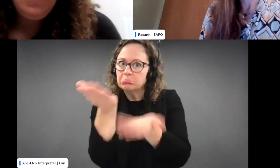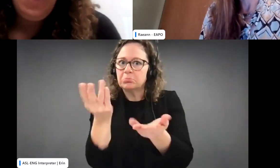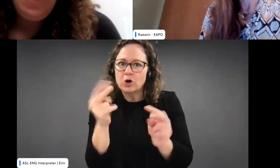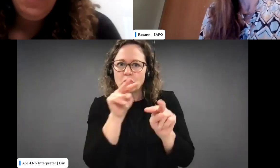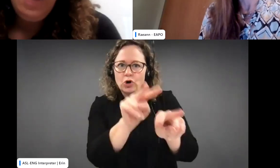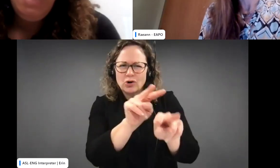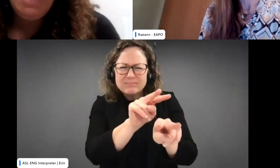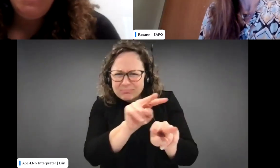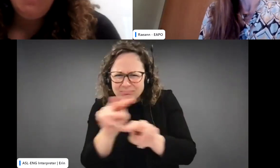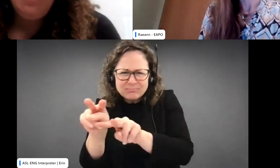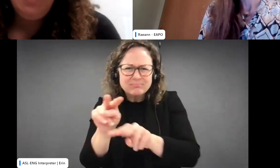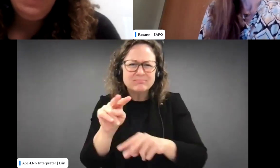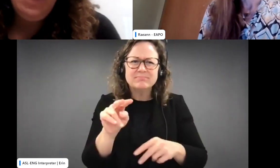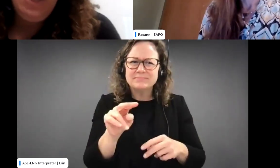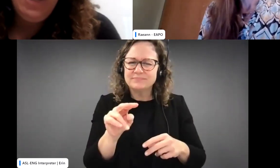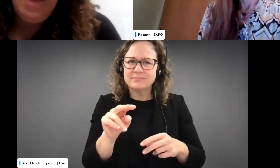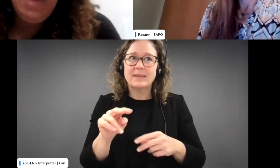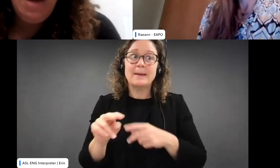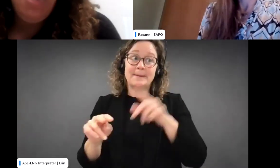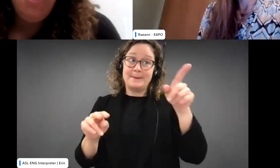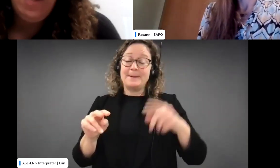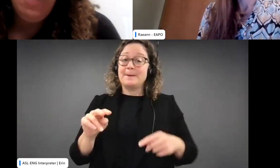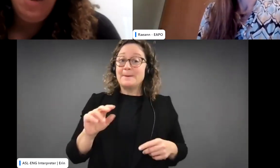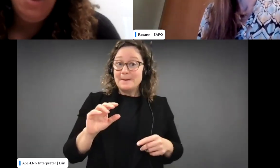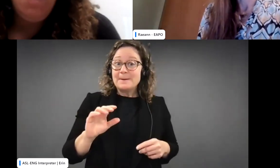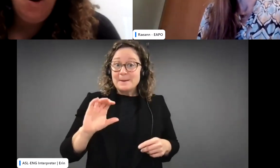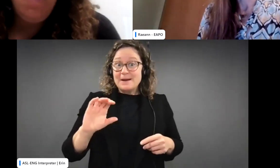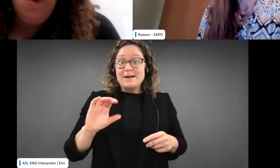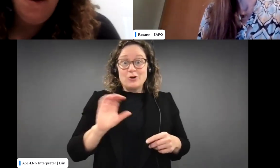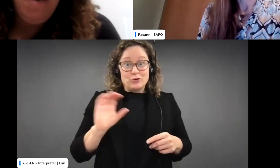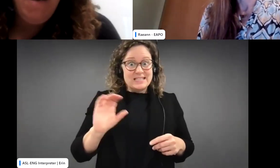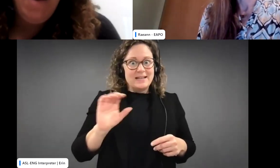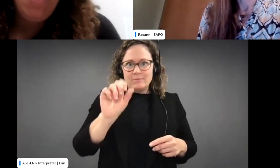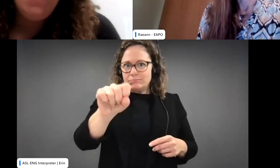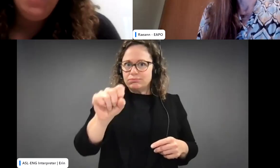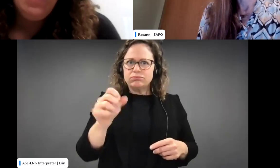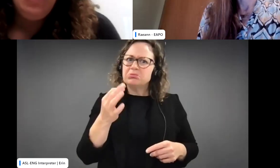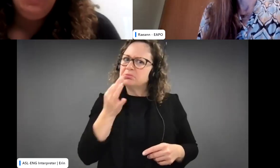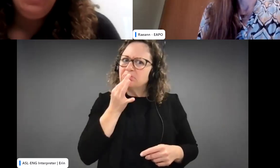and phishings Yeah, that they actually they're happen. they're really good. They're getting, I think, more and more